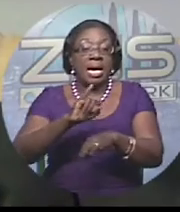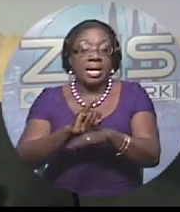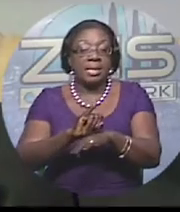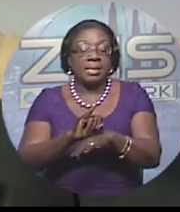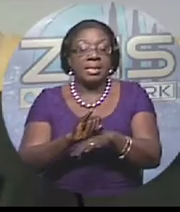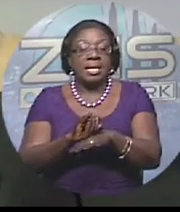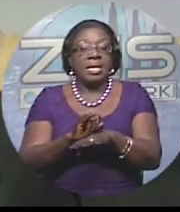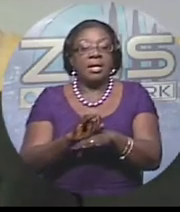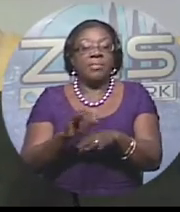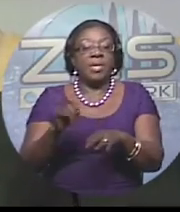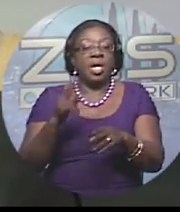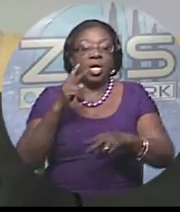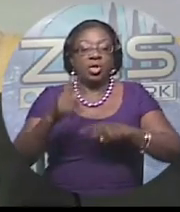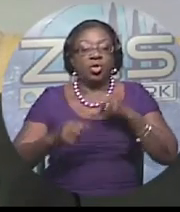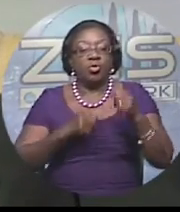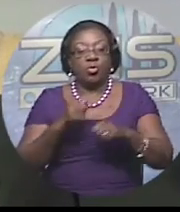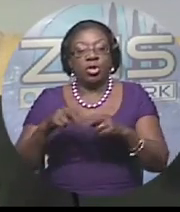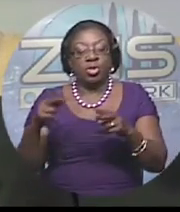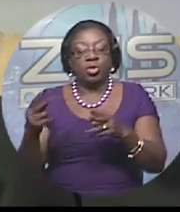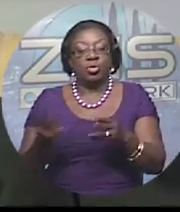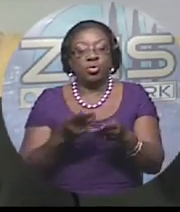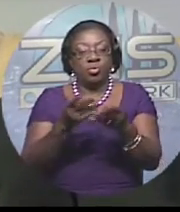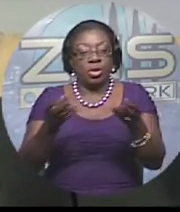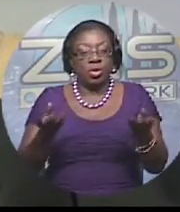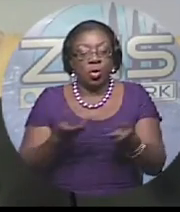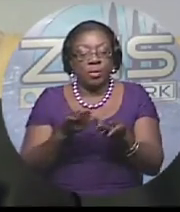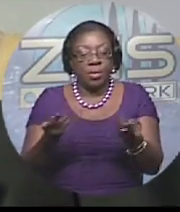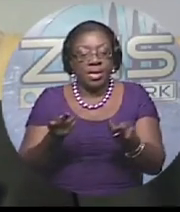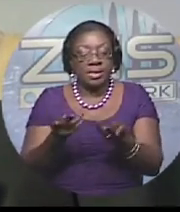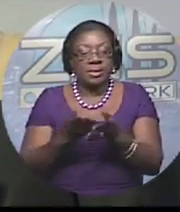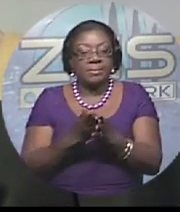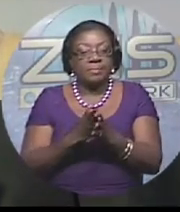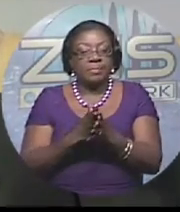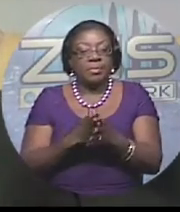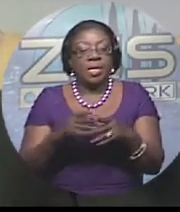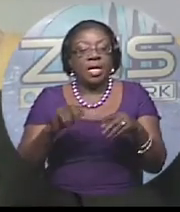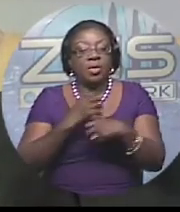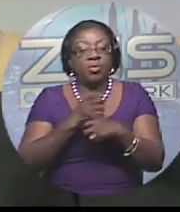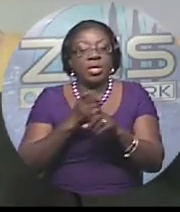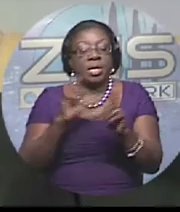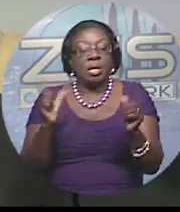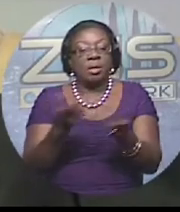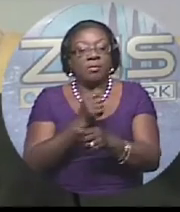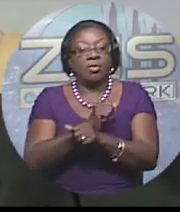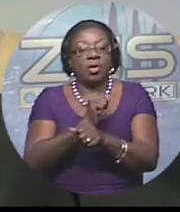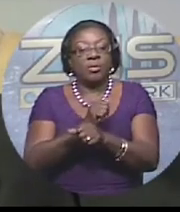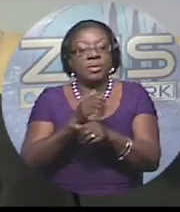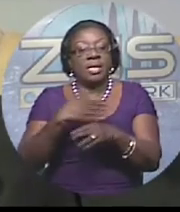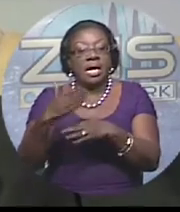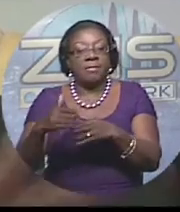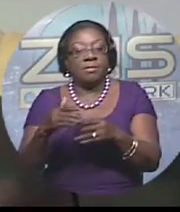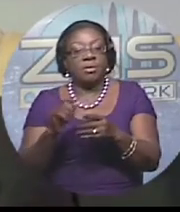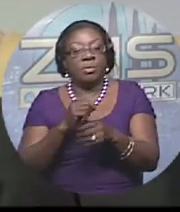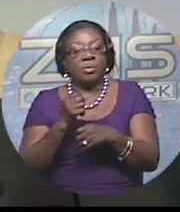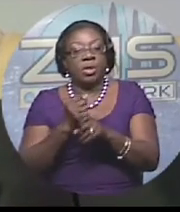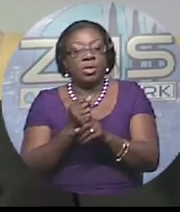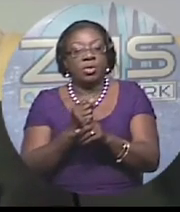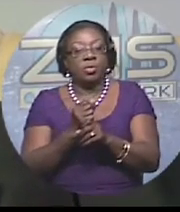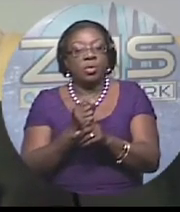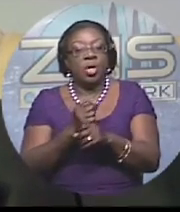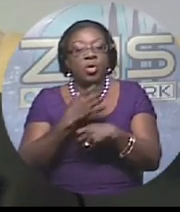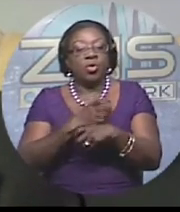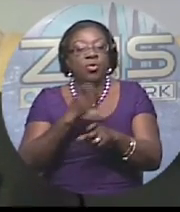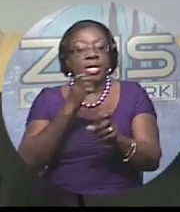resort. So that alone, just to create that island, this will create a lot of jobs. And afterwards, we want to create a destination, so we want